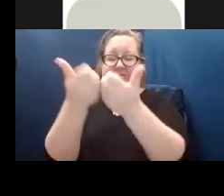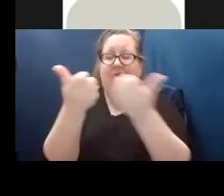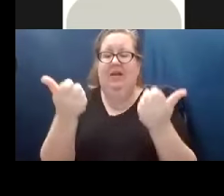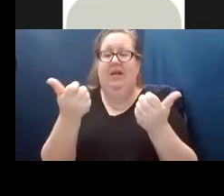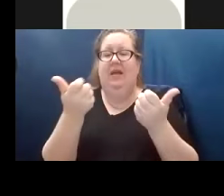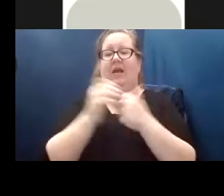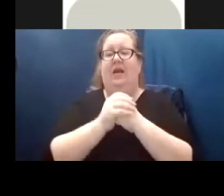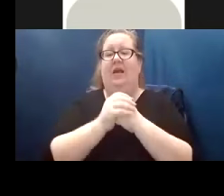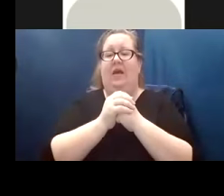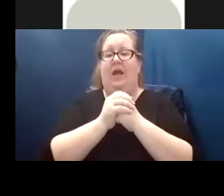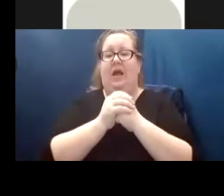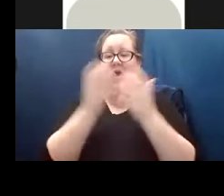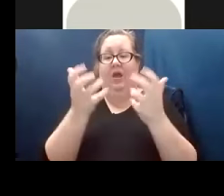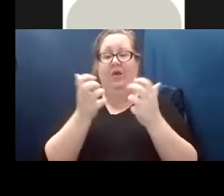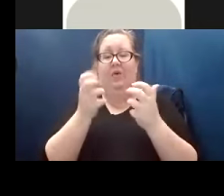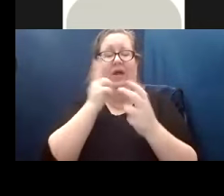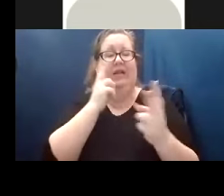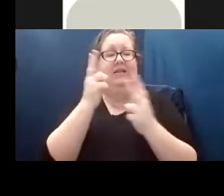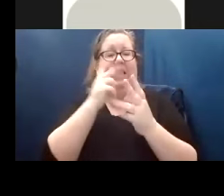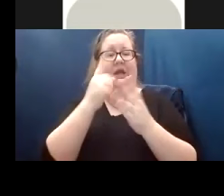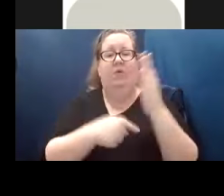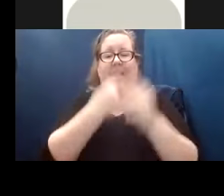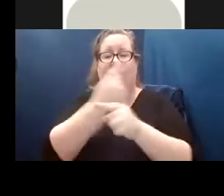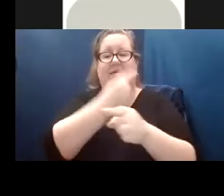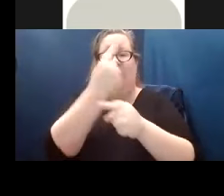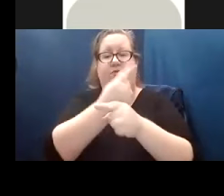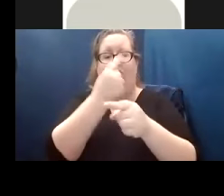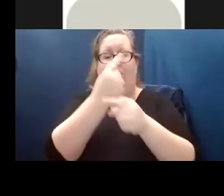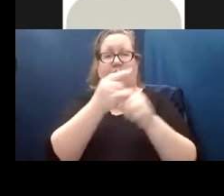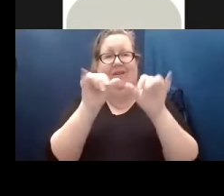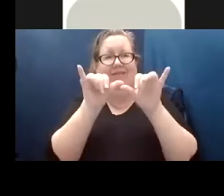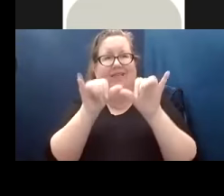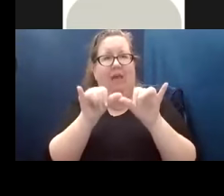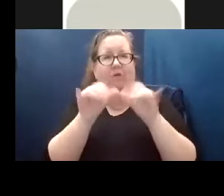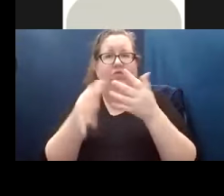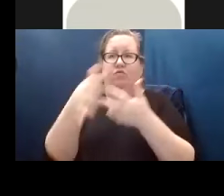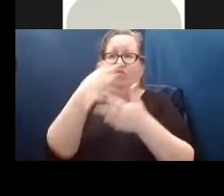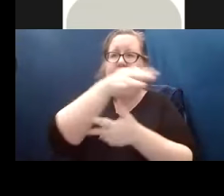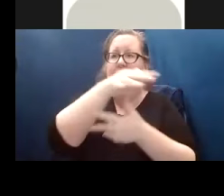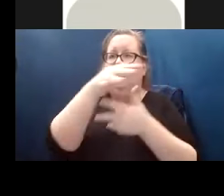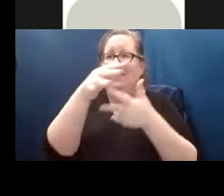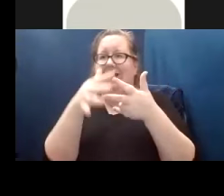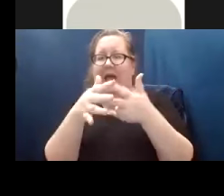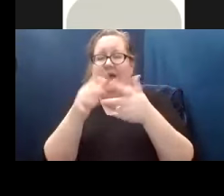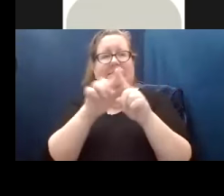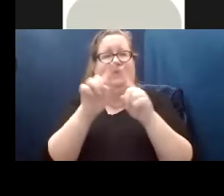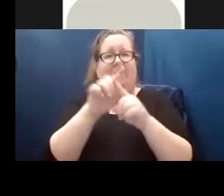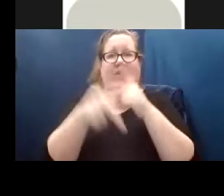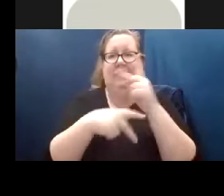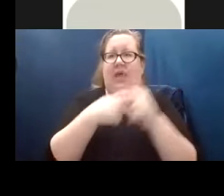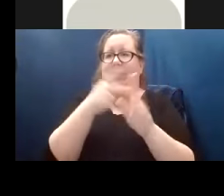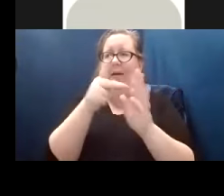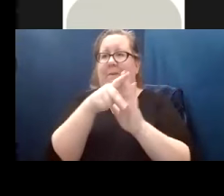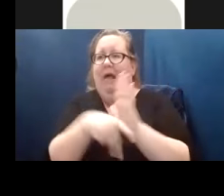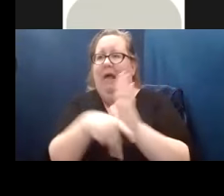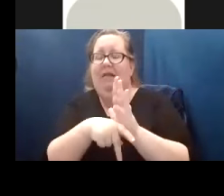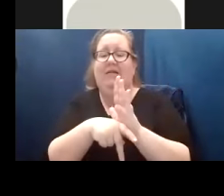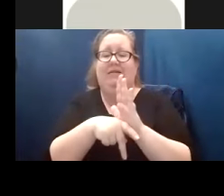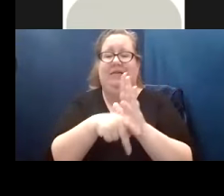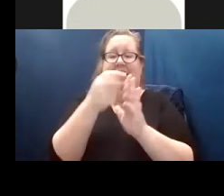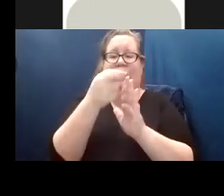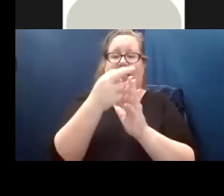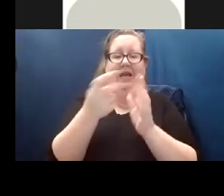of, what is the appropriate scale to prioritize when looking at these different types of policy and governance and outreach and capacity